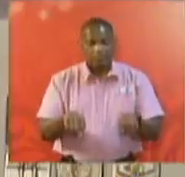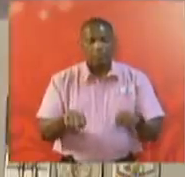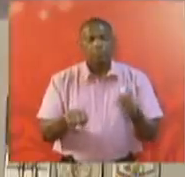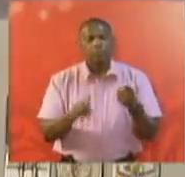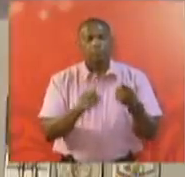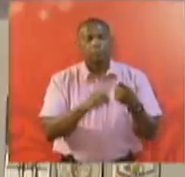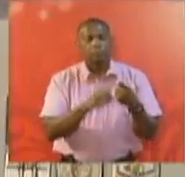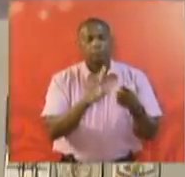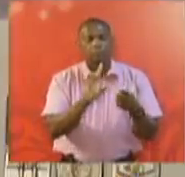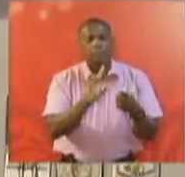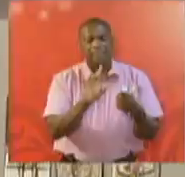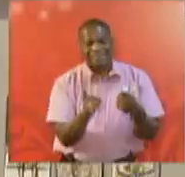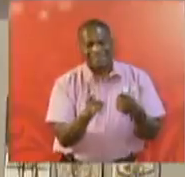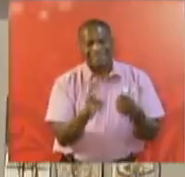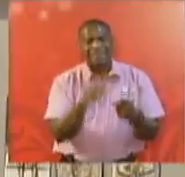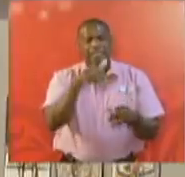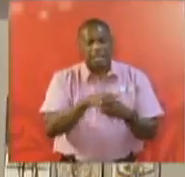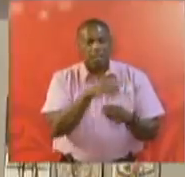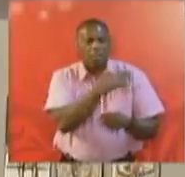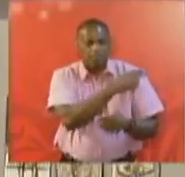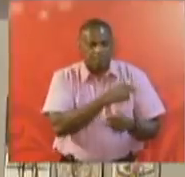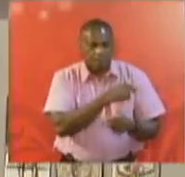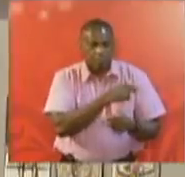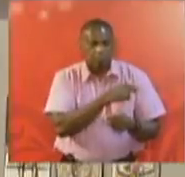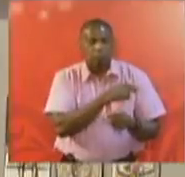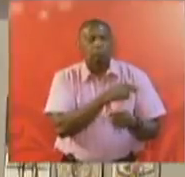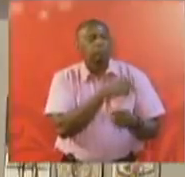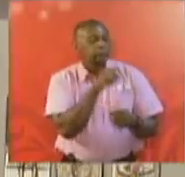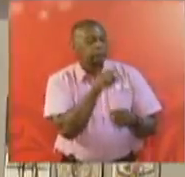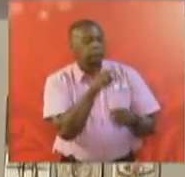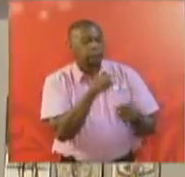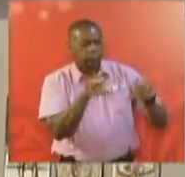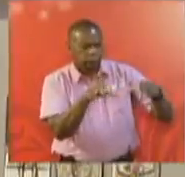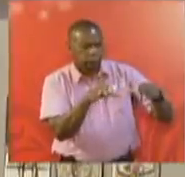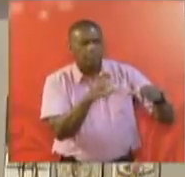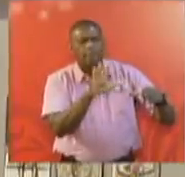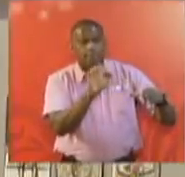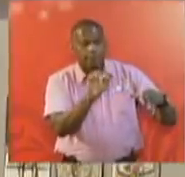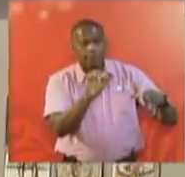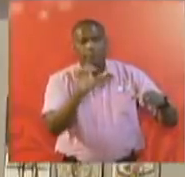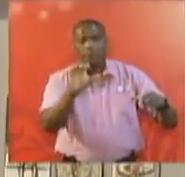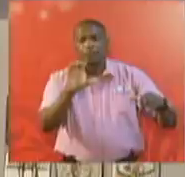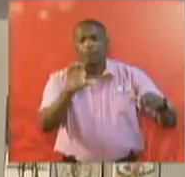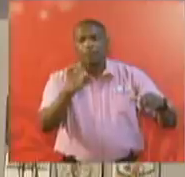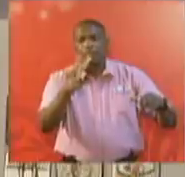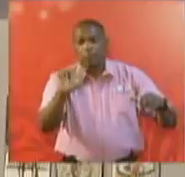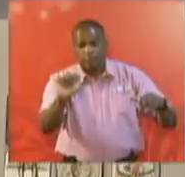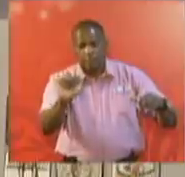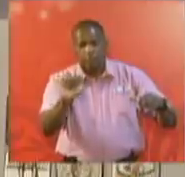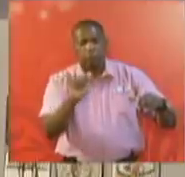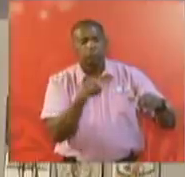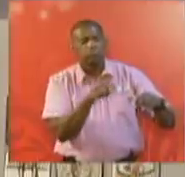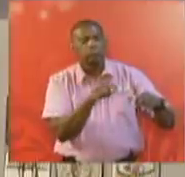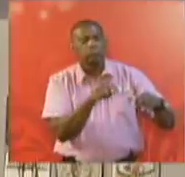86 hospitalized patients, 50 of whom are at the Hoover Hospital and Multi-Training Facility, and of